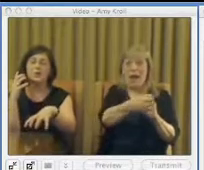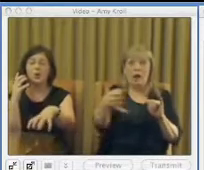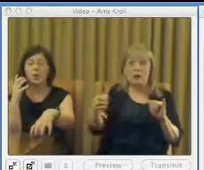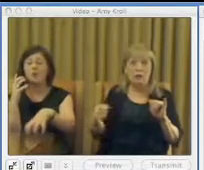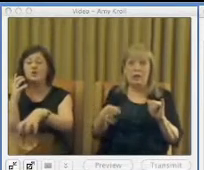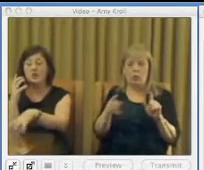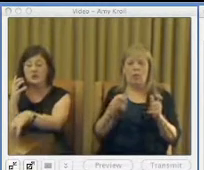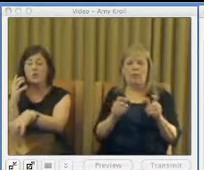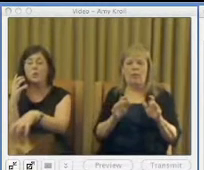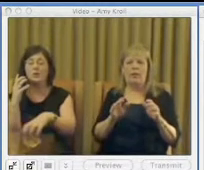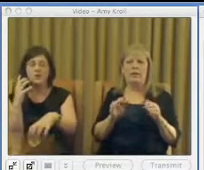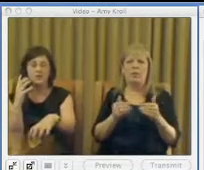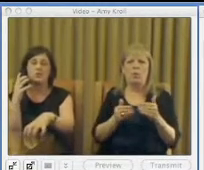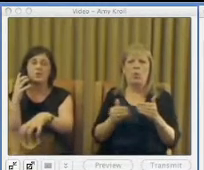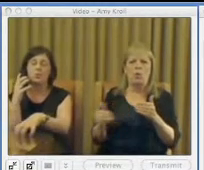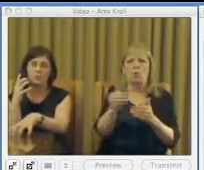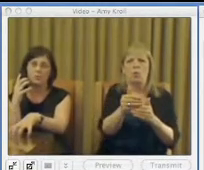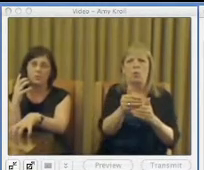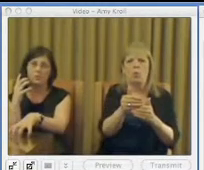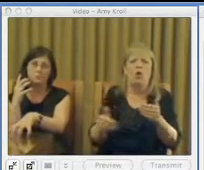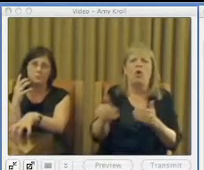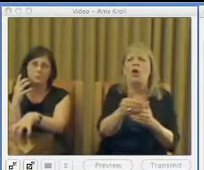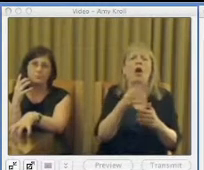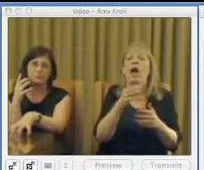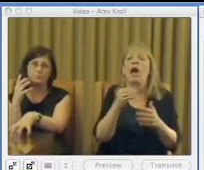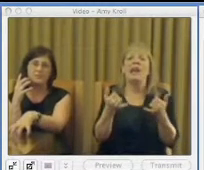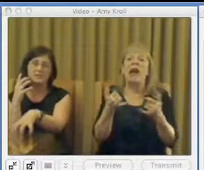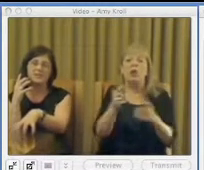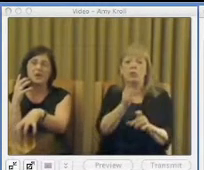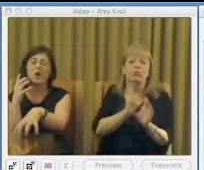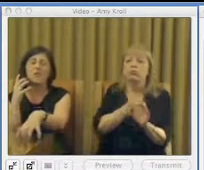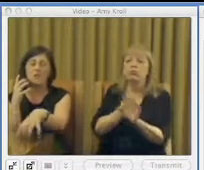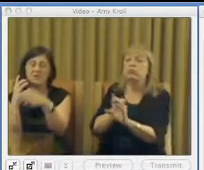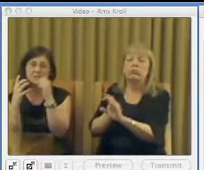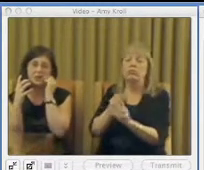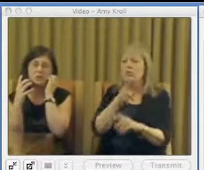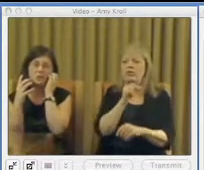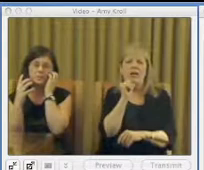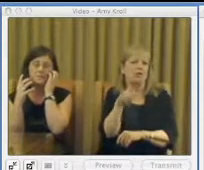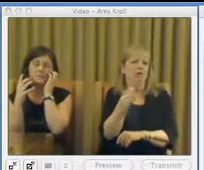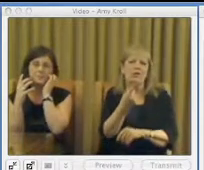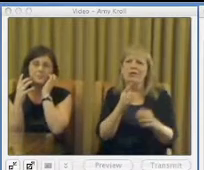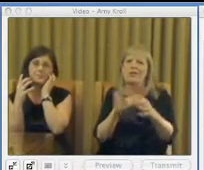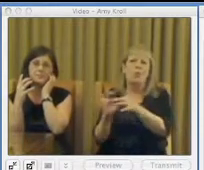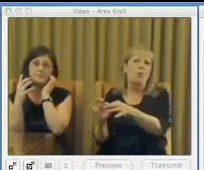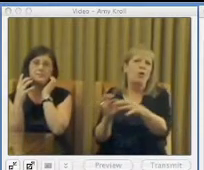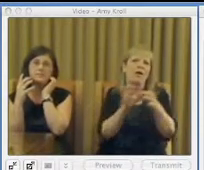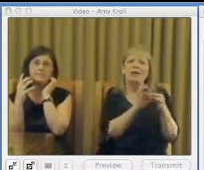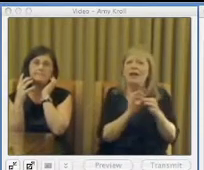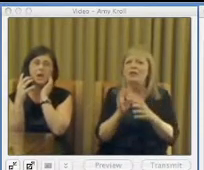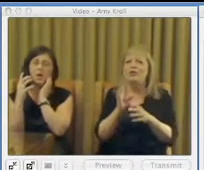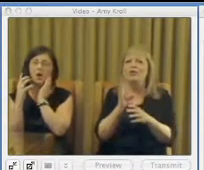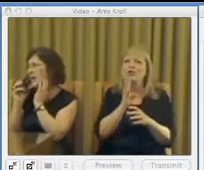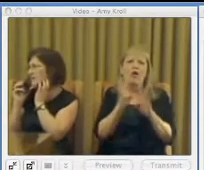participating in a way that means that you're no longer just coordinating the talk. It's a different kind of